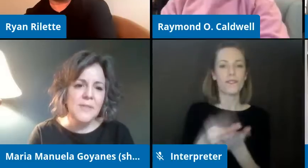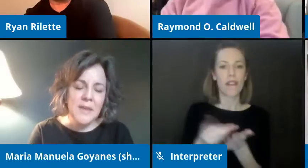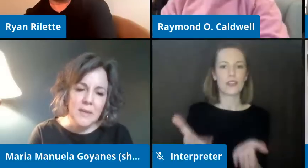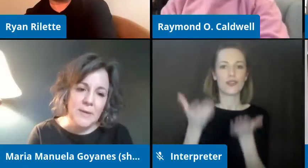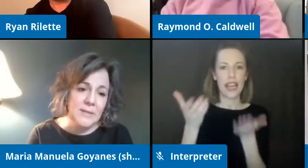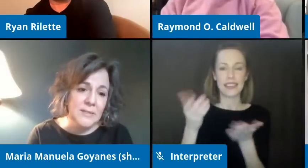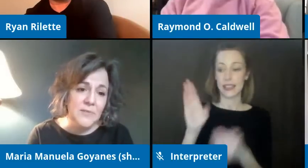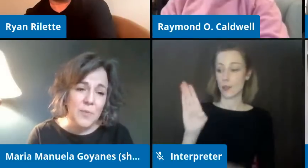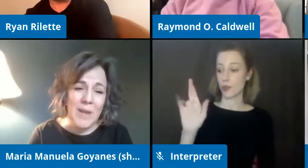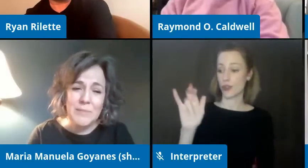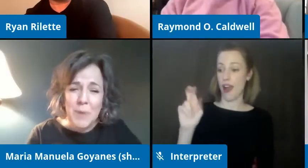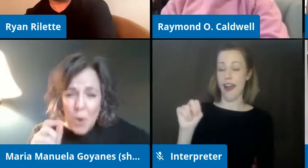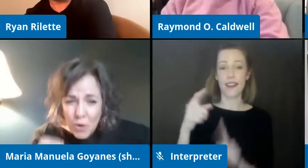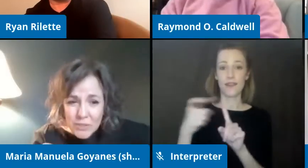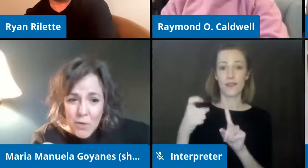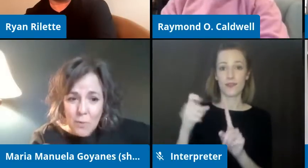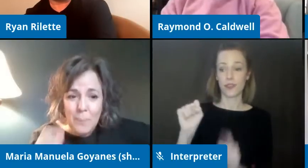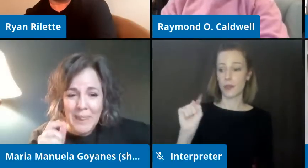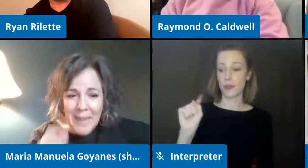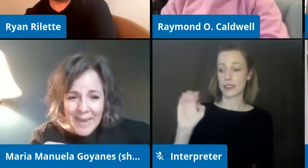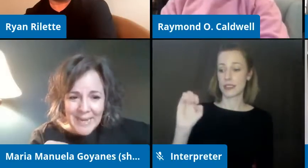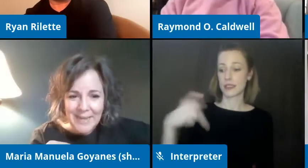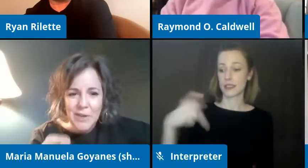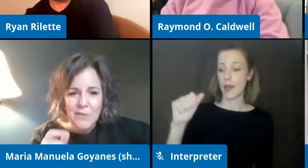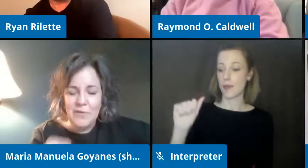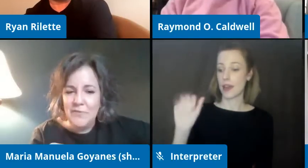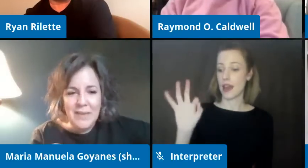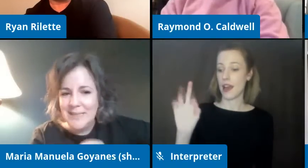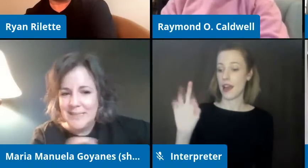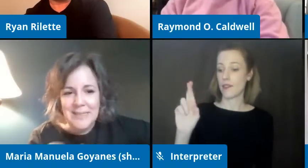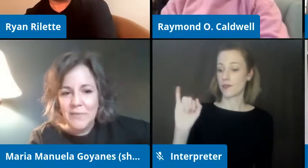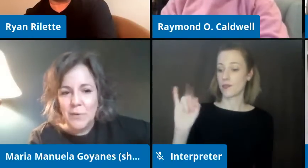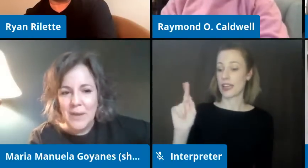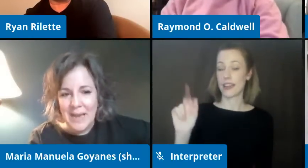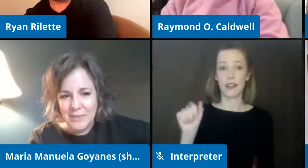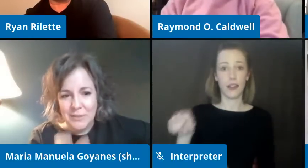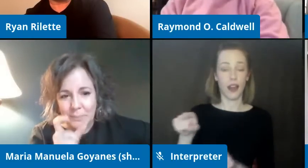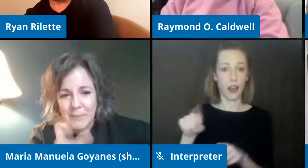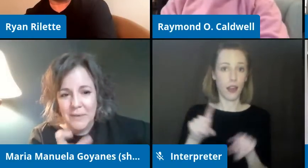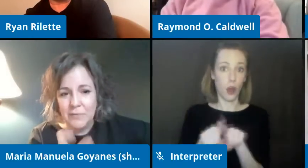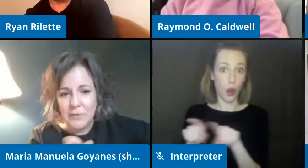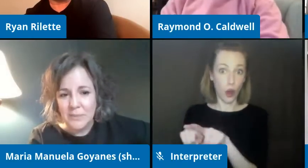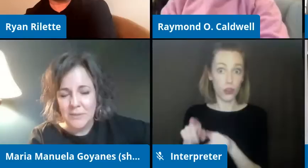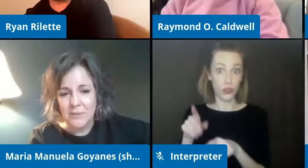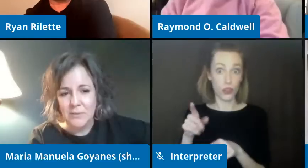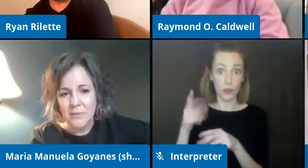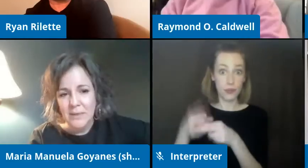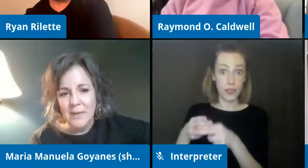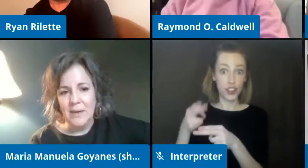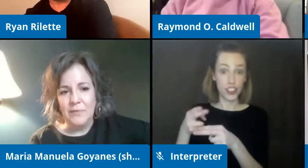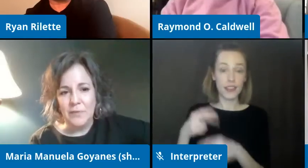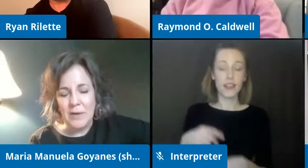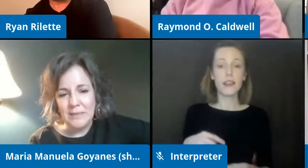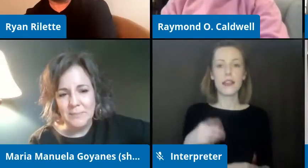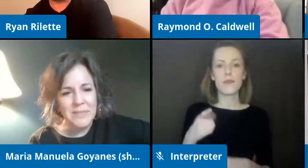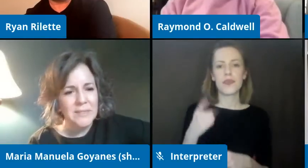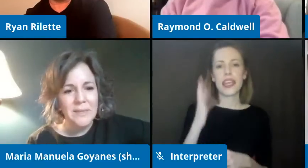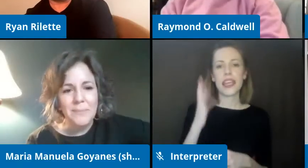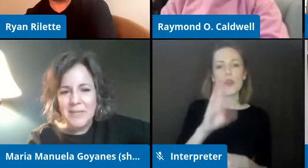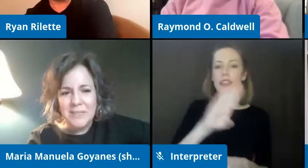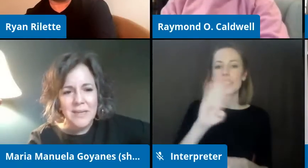basically thinking about it in different ways, but also planning for the fact that it's never going to actually be a full substitute for